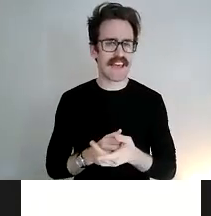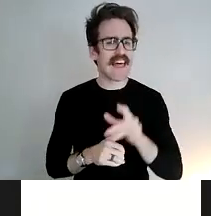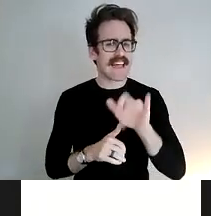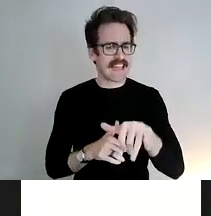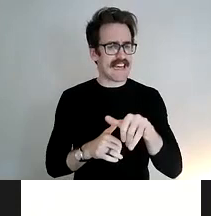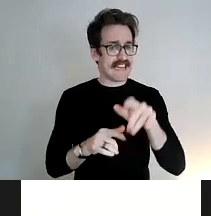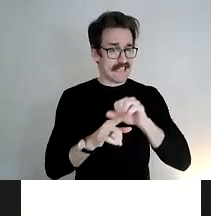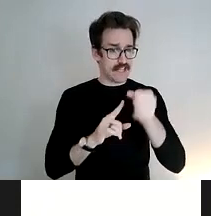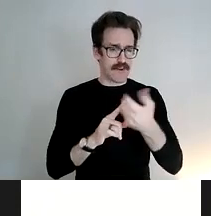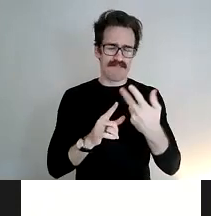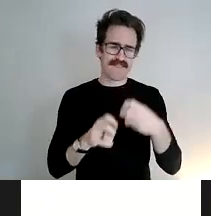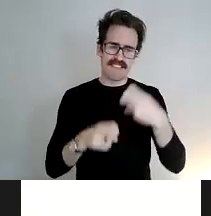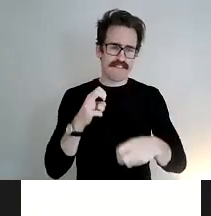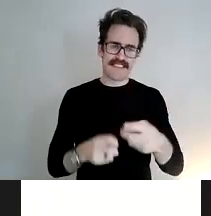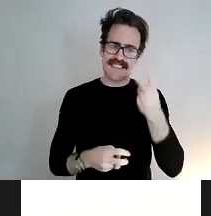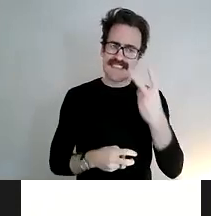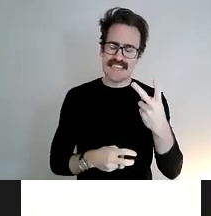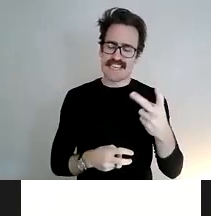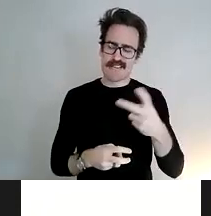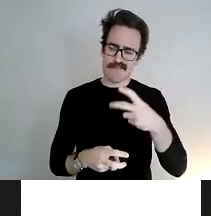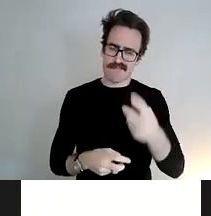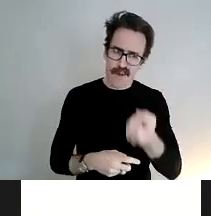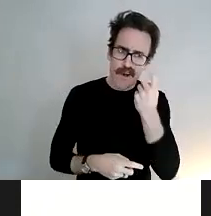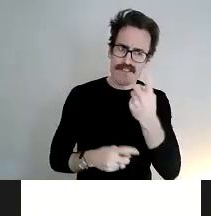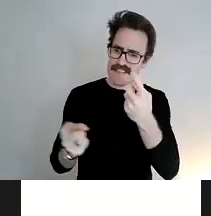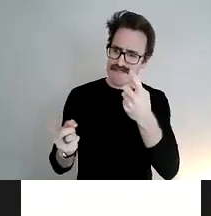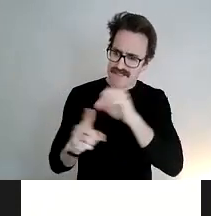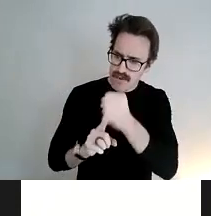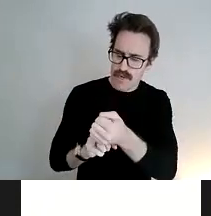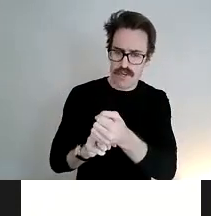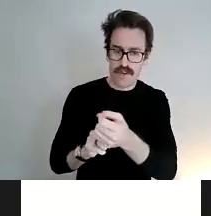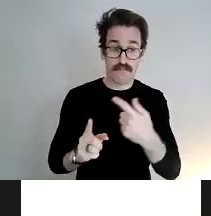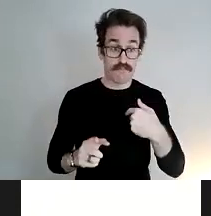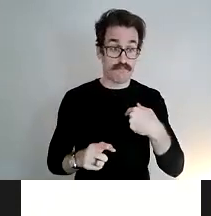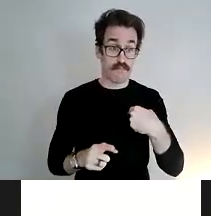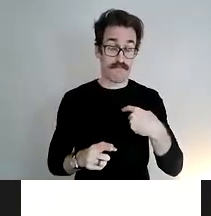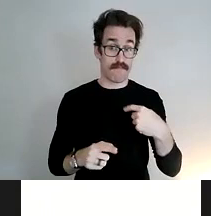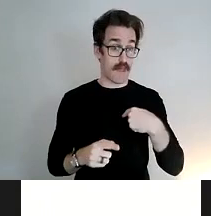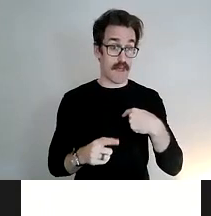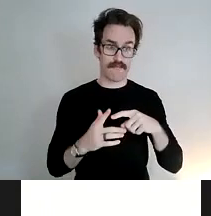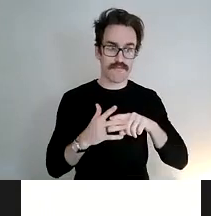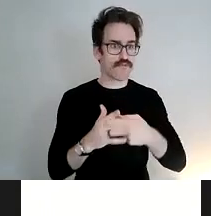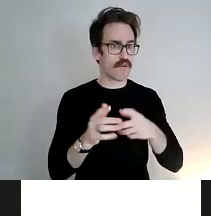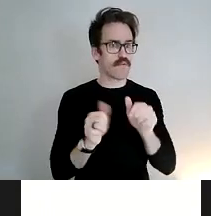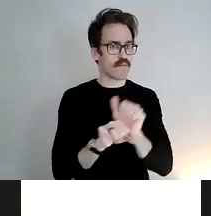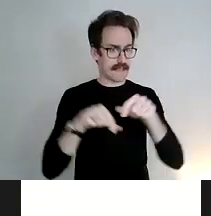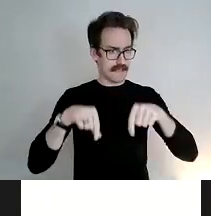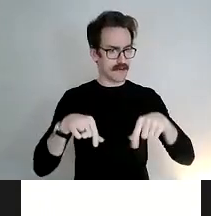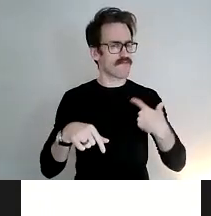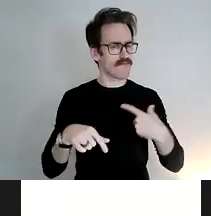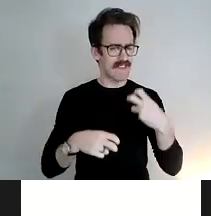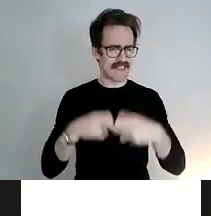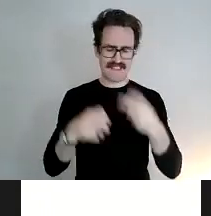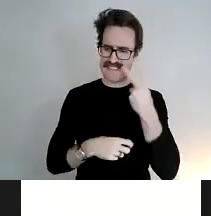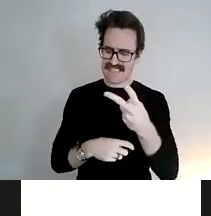to wrap their heads around. I know it was a big learning curve for me when I first started with the office. So basically, a person could